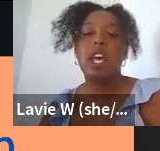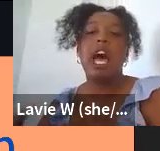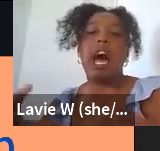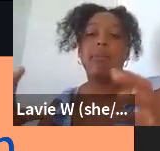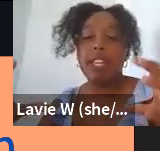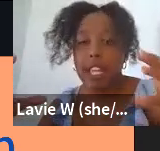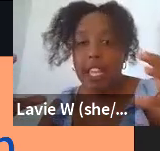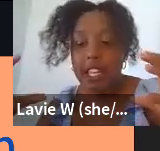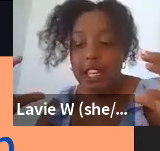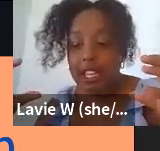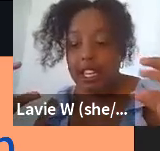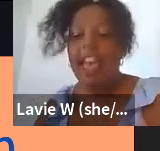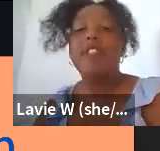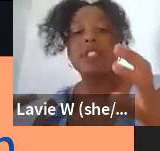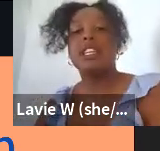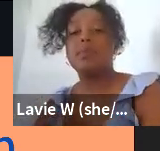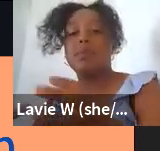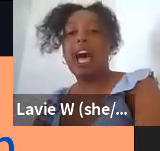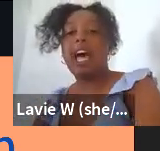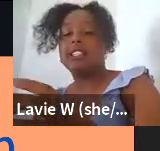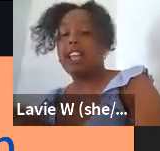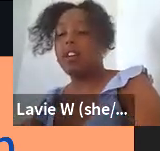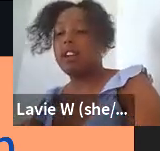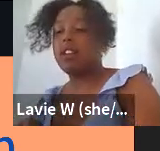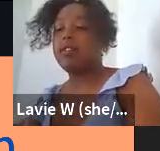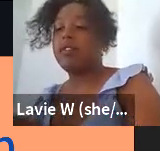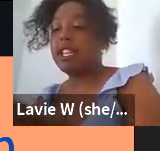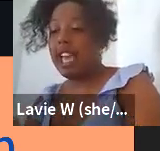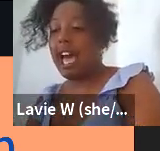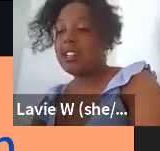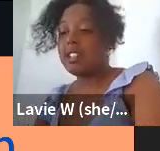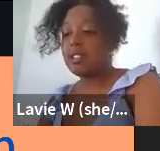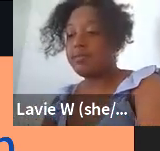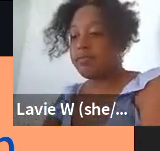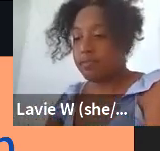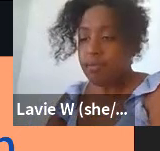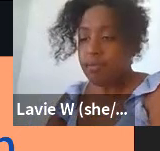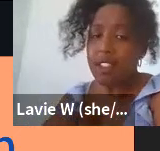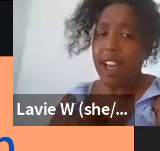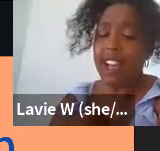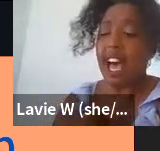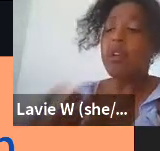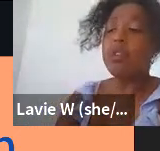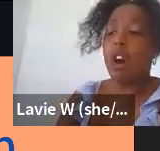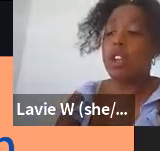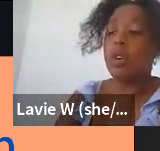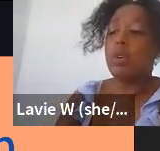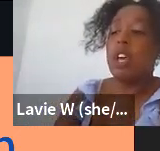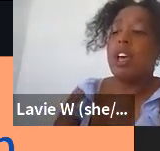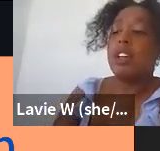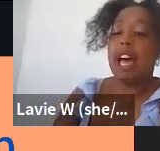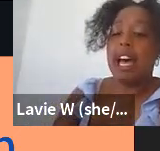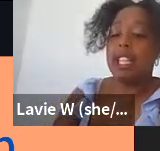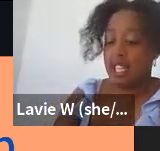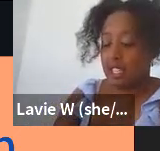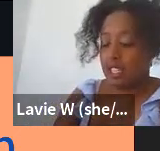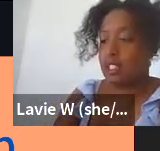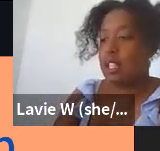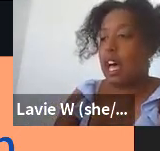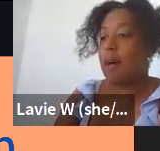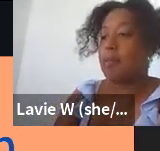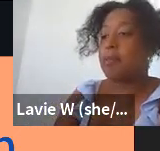norms in an effort to keep that narrative intact. In fact, I would argue that